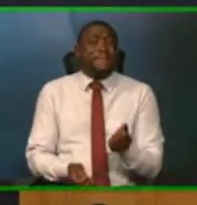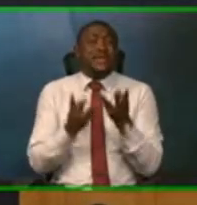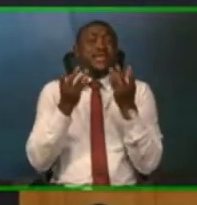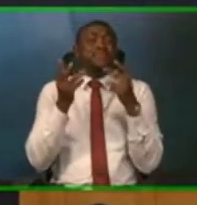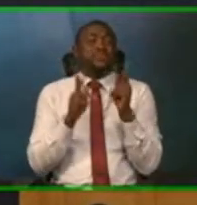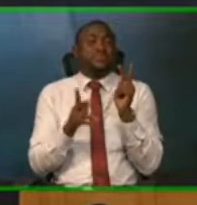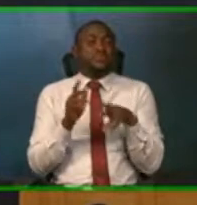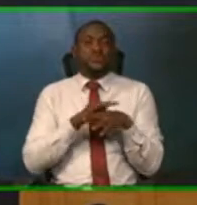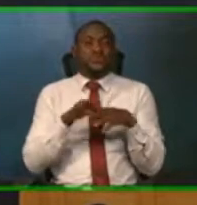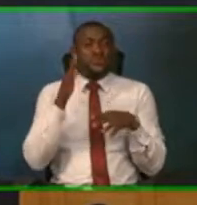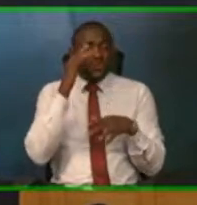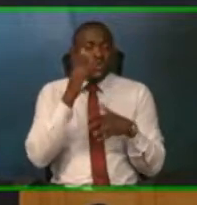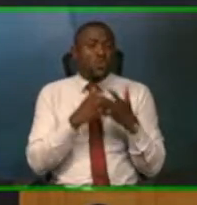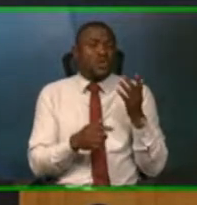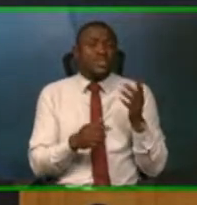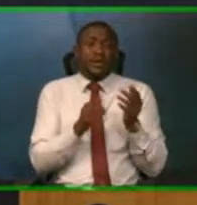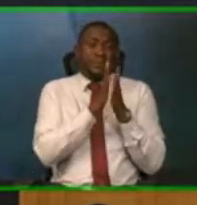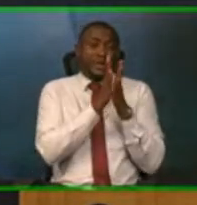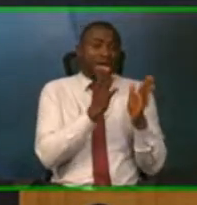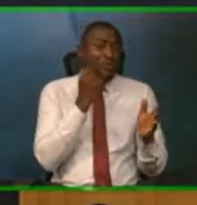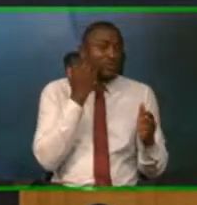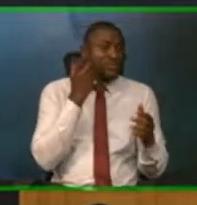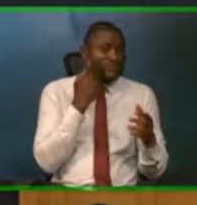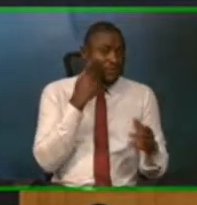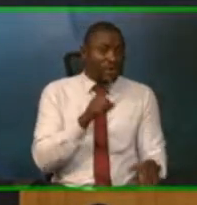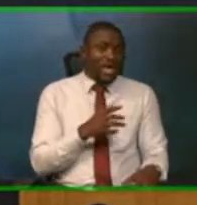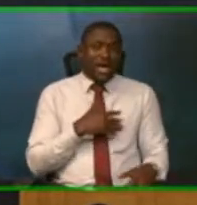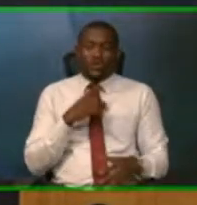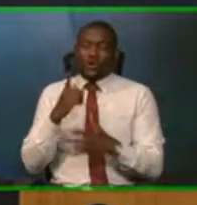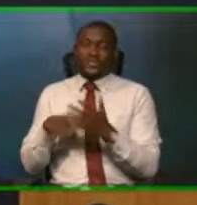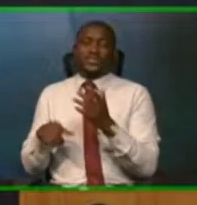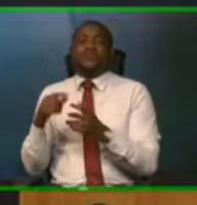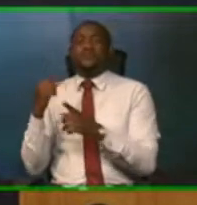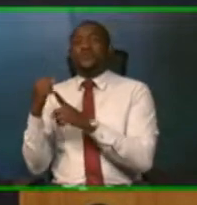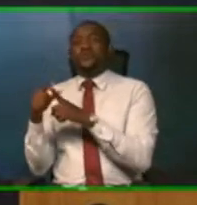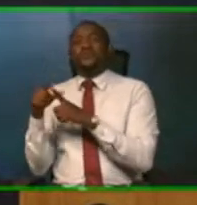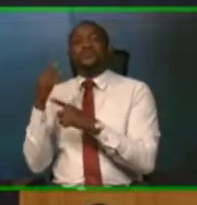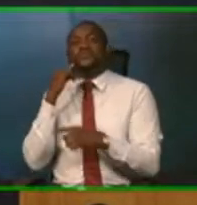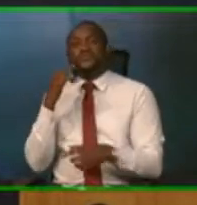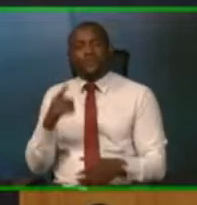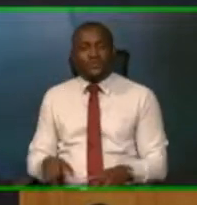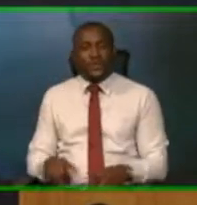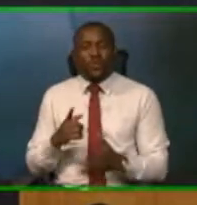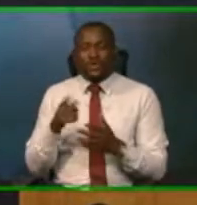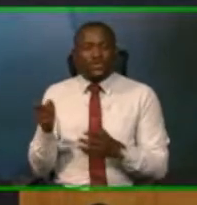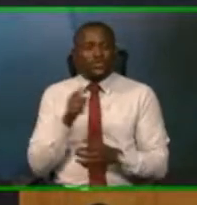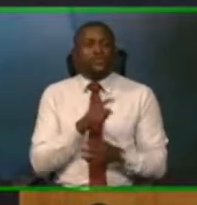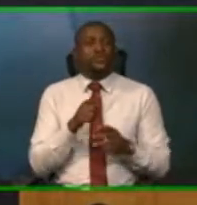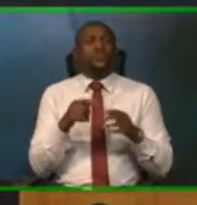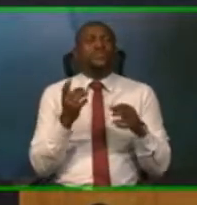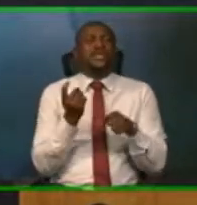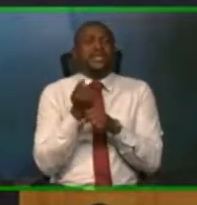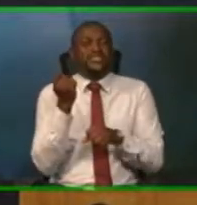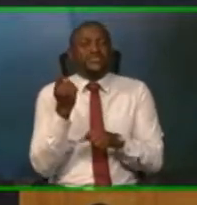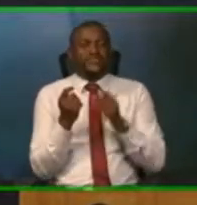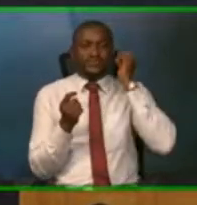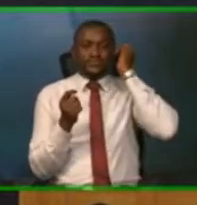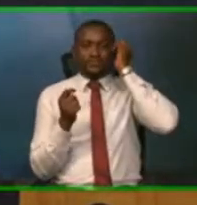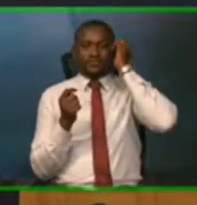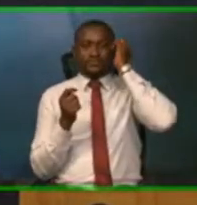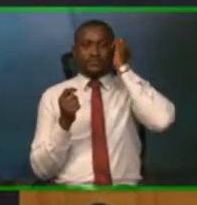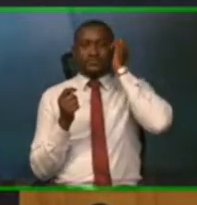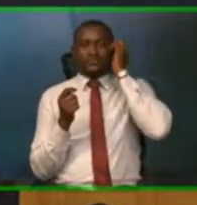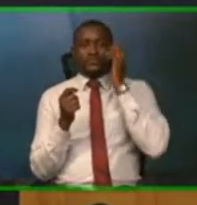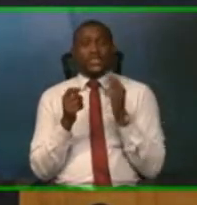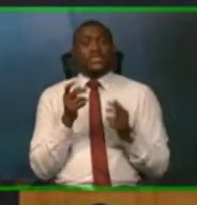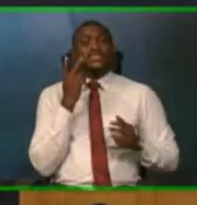know what prayer was meant for and what the ministry of the word of God, what does it achieve? Seeing that it is a